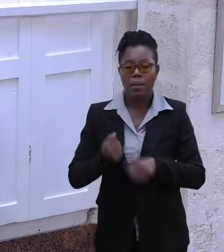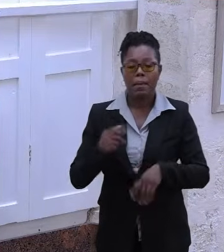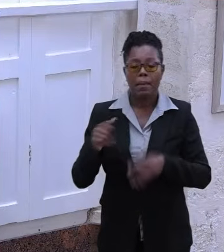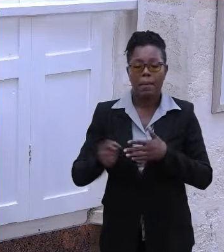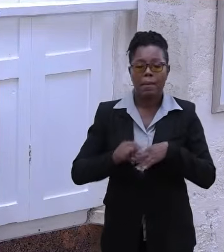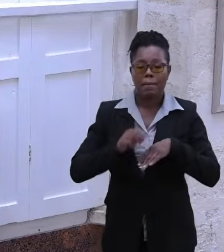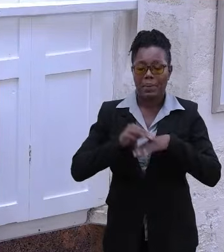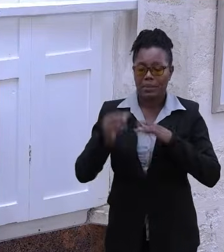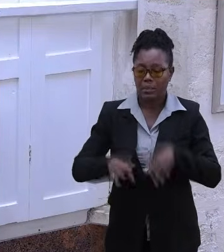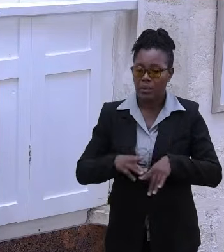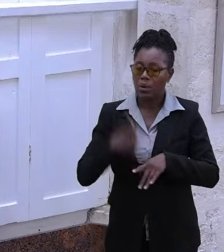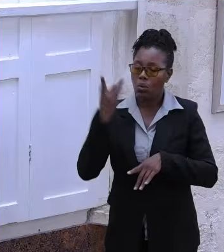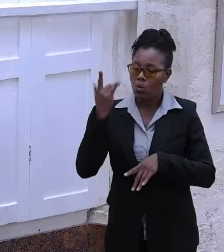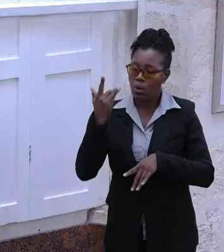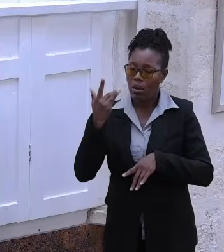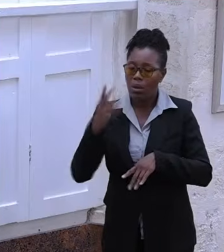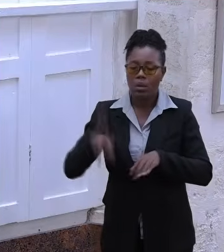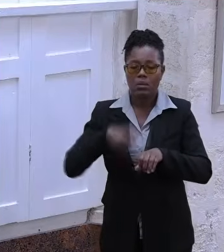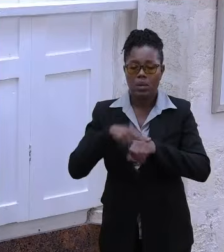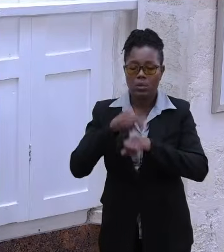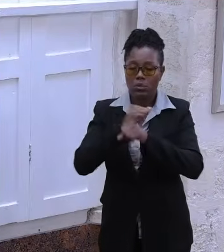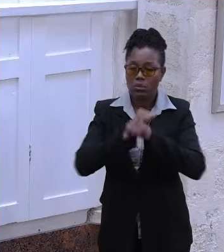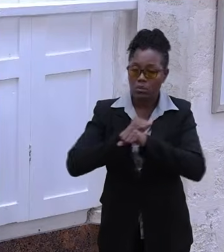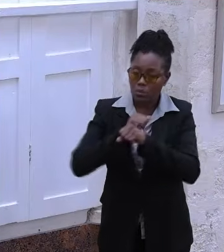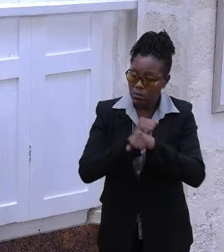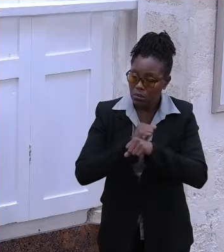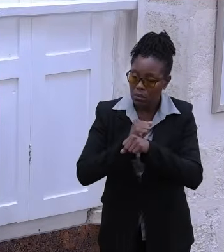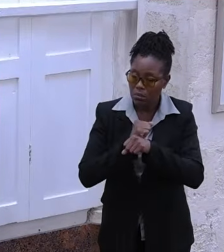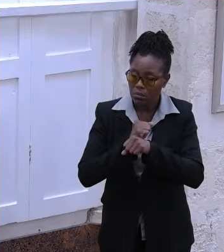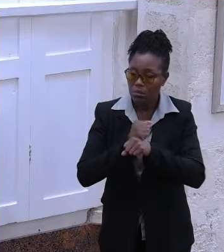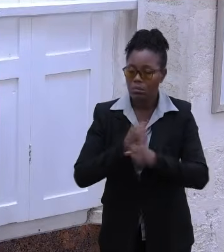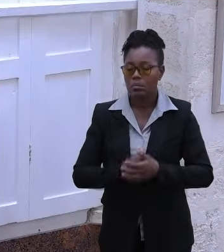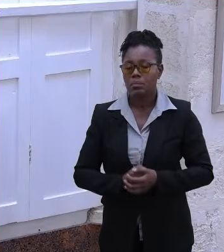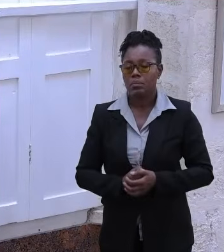of national security, public policy,